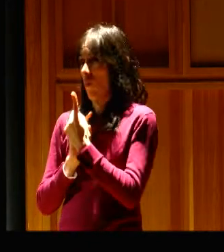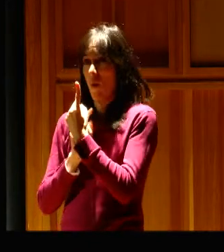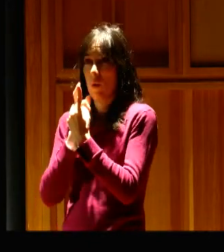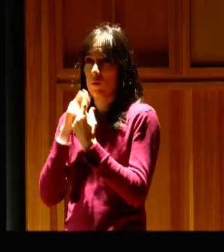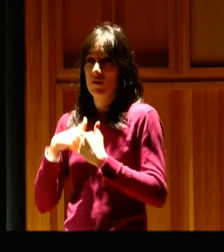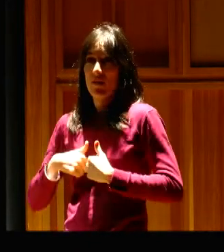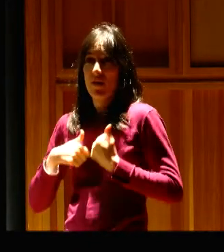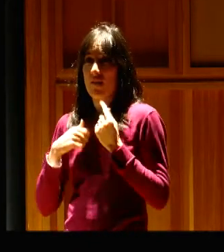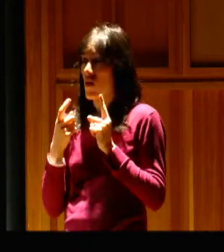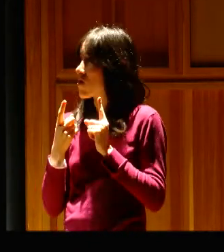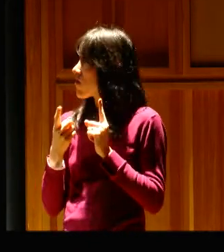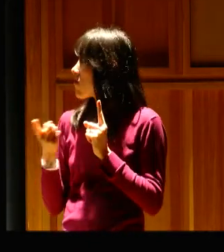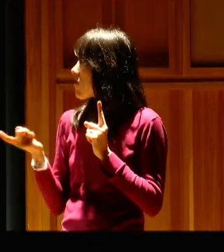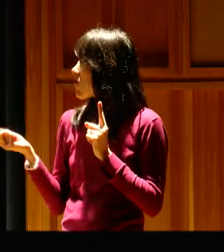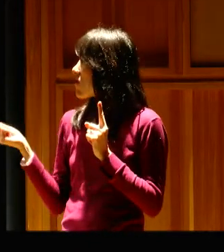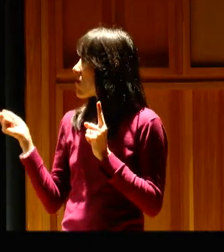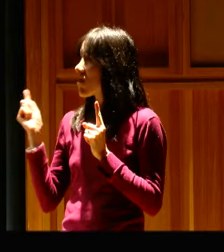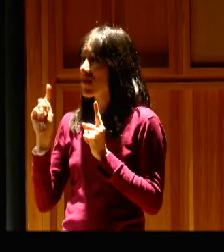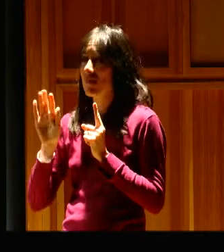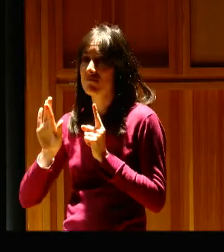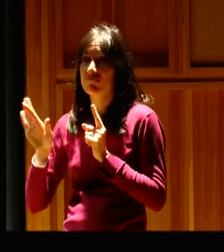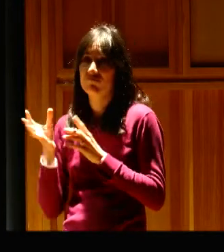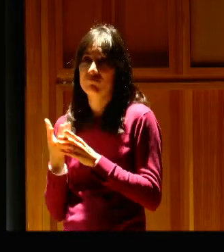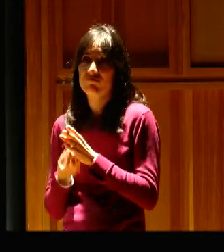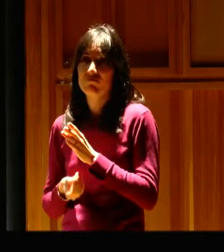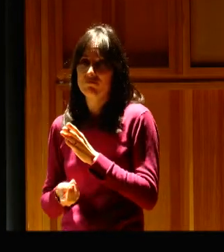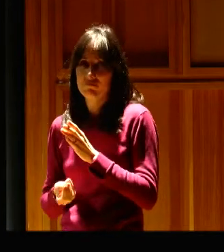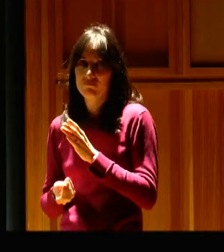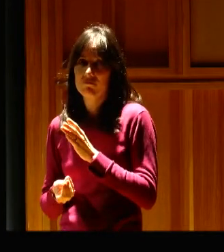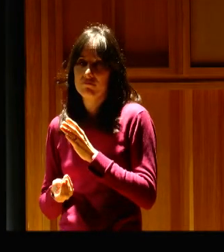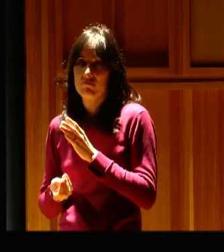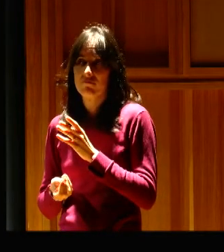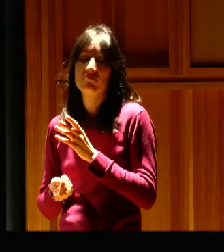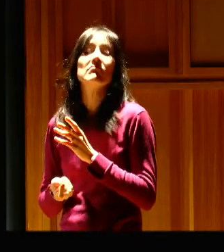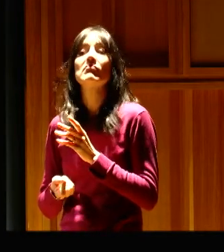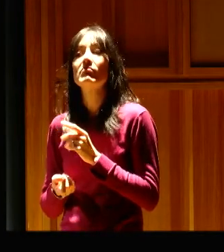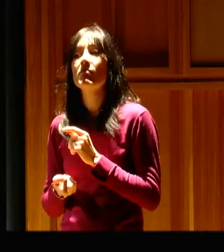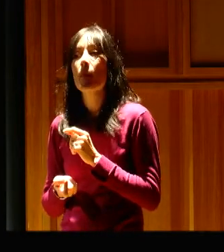And yet, in spite of this, in spite of